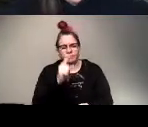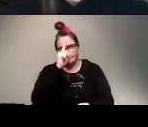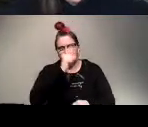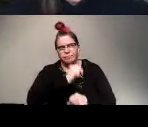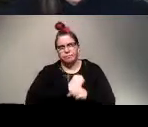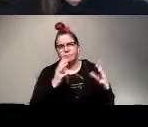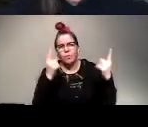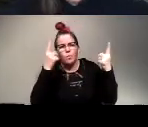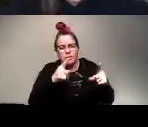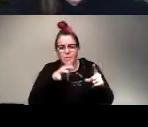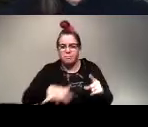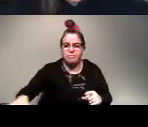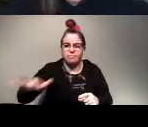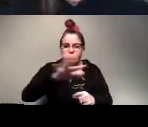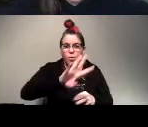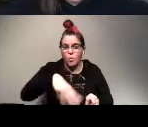the world,